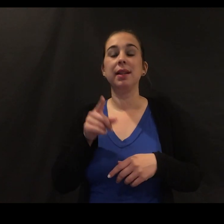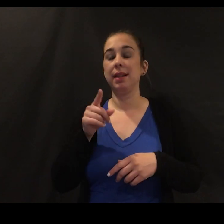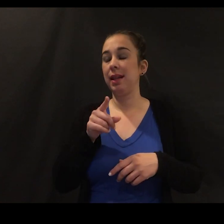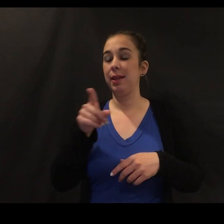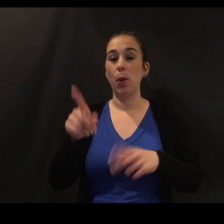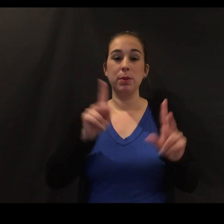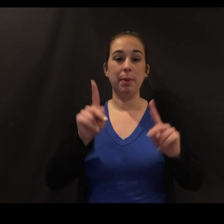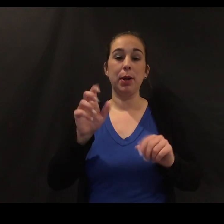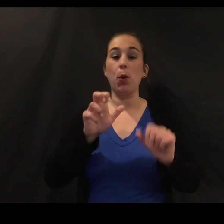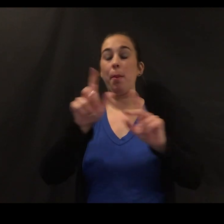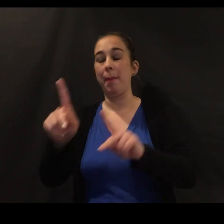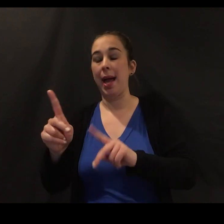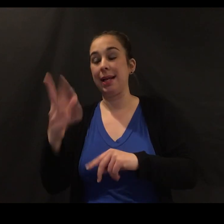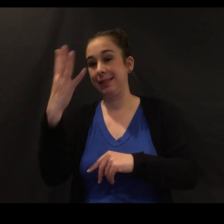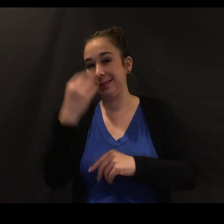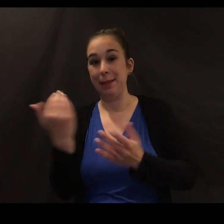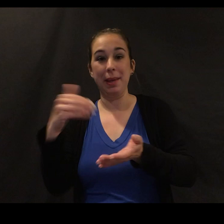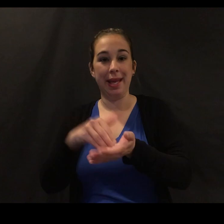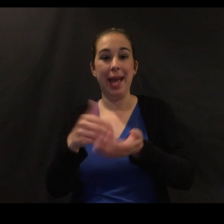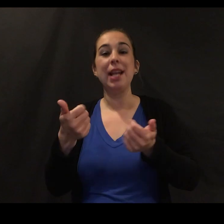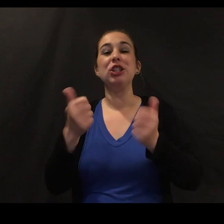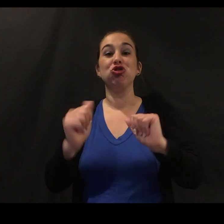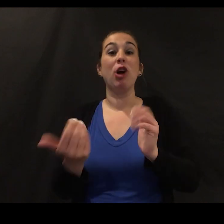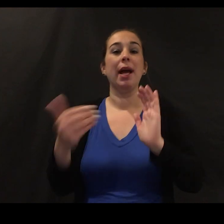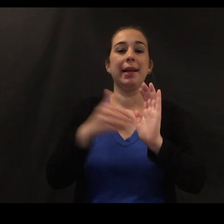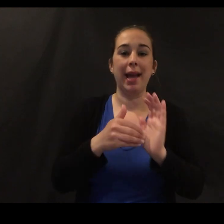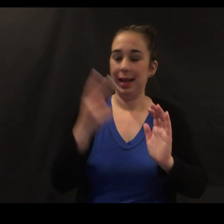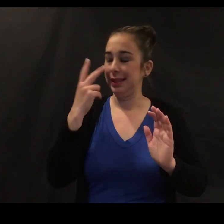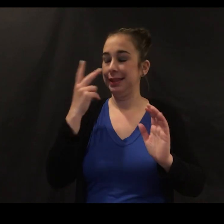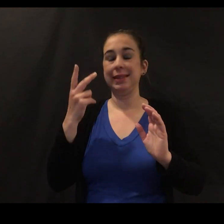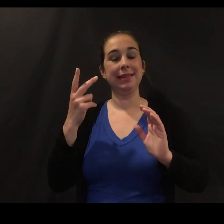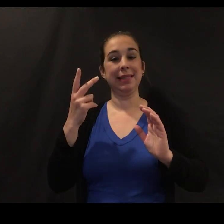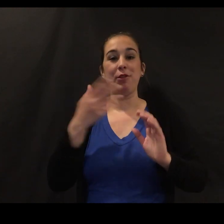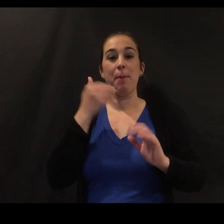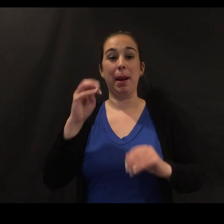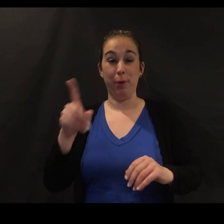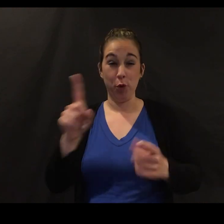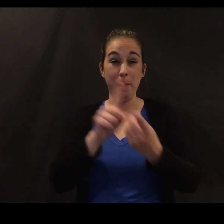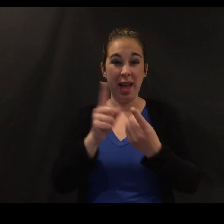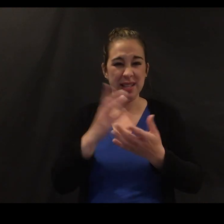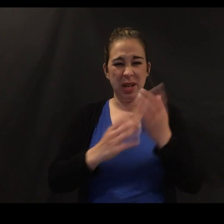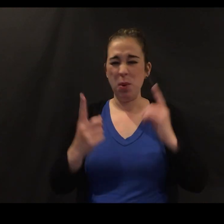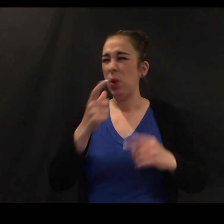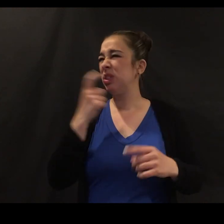bed and try that and see if it helps them any. You ever met someone like that? Just ornery,